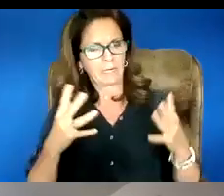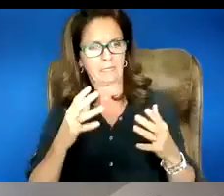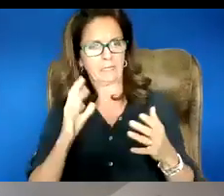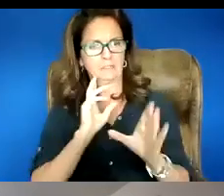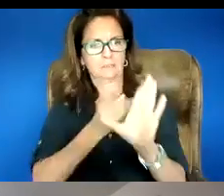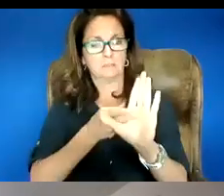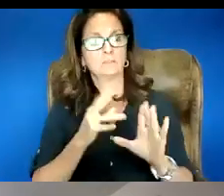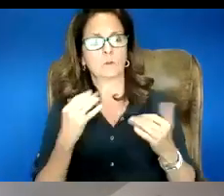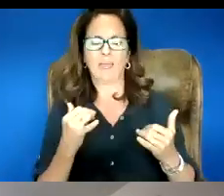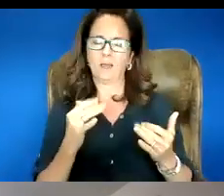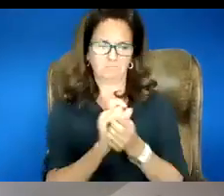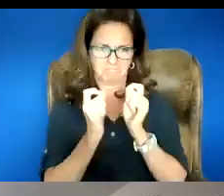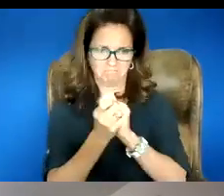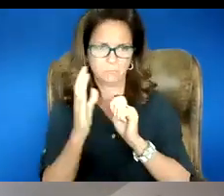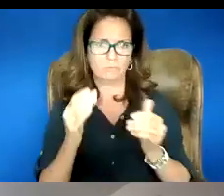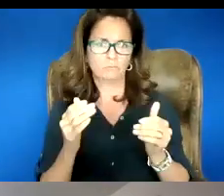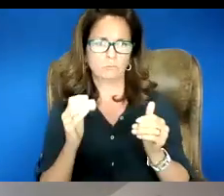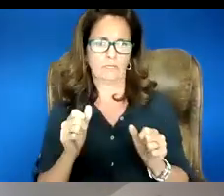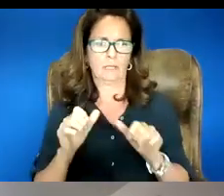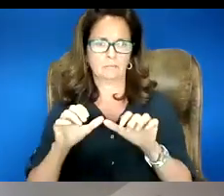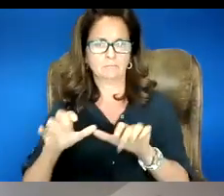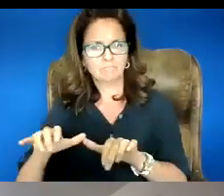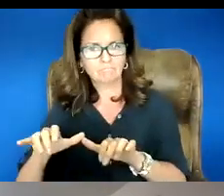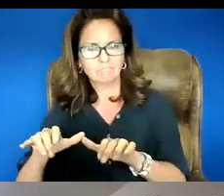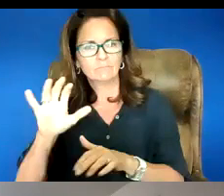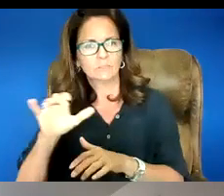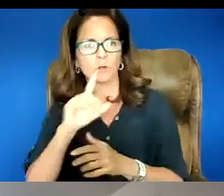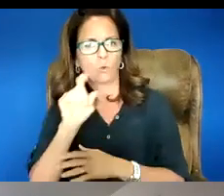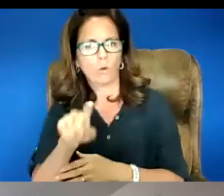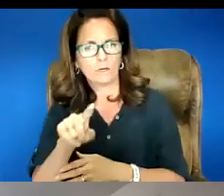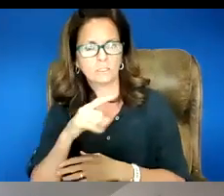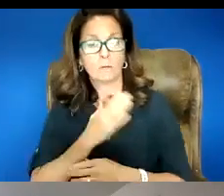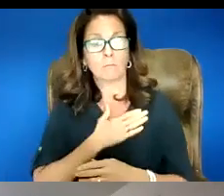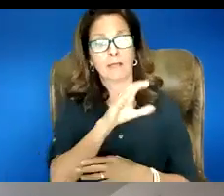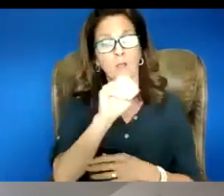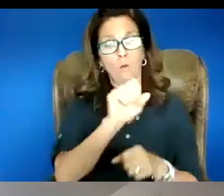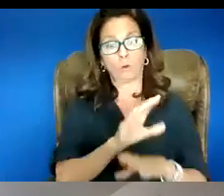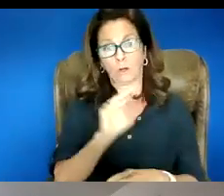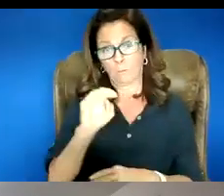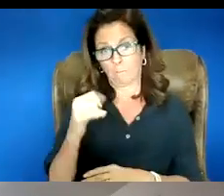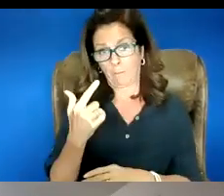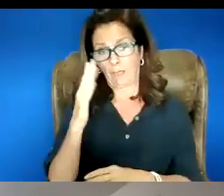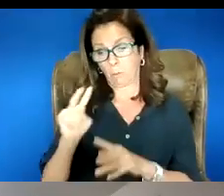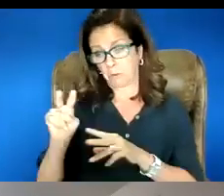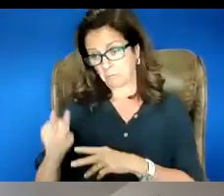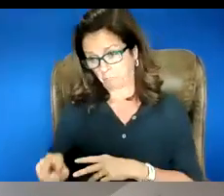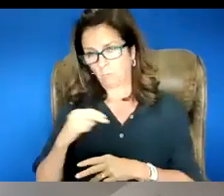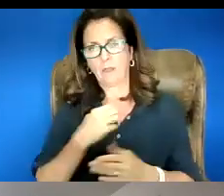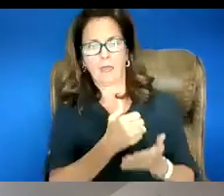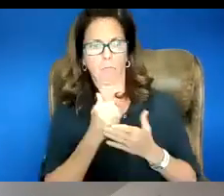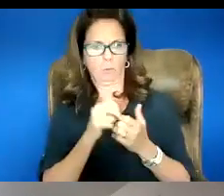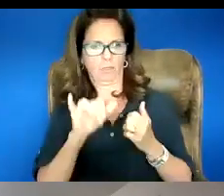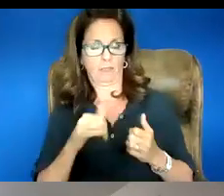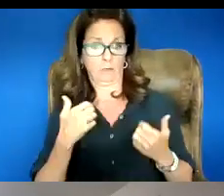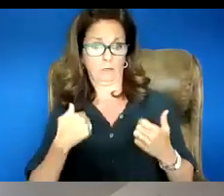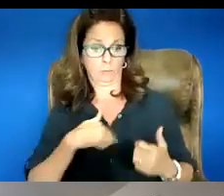your questions, and my colleague Meg will go through those and help me out with those. And we'll try to